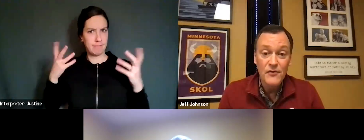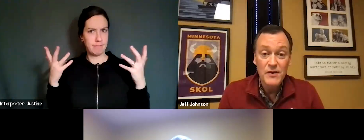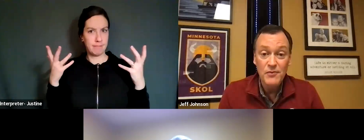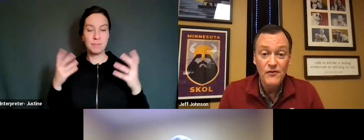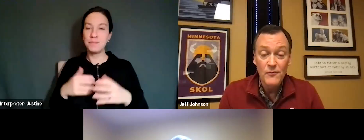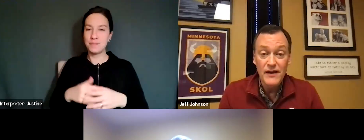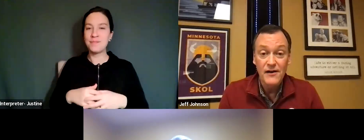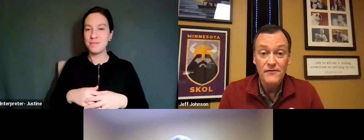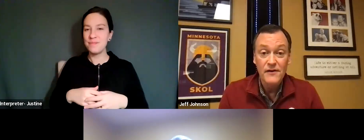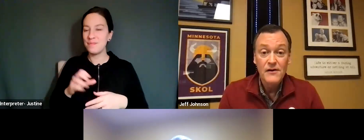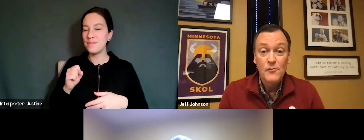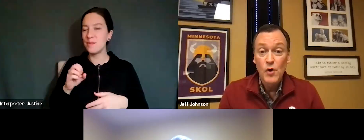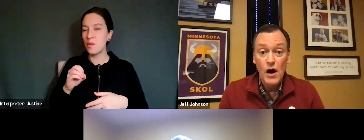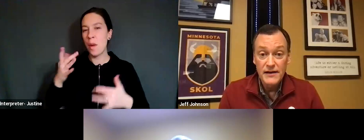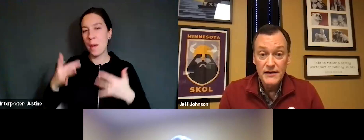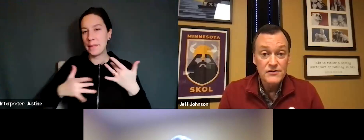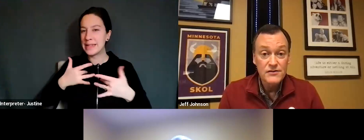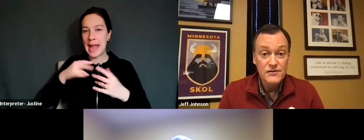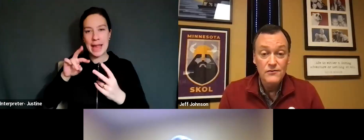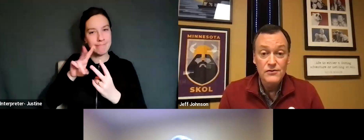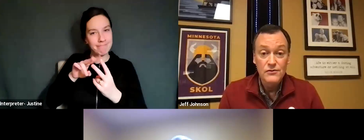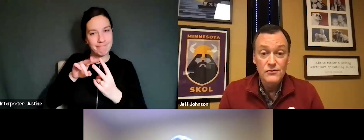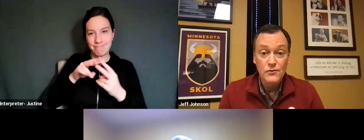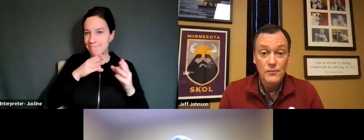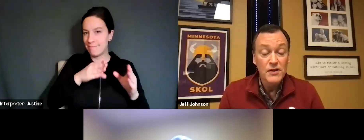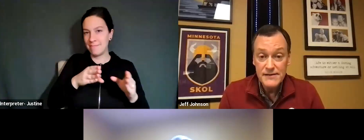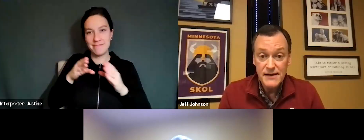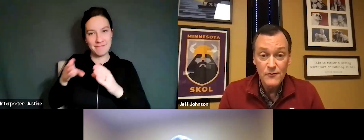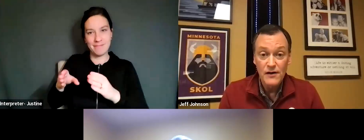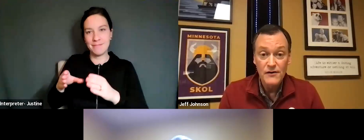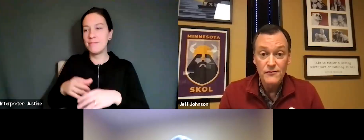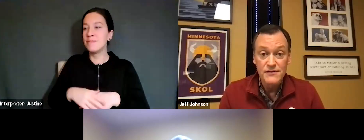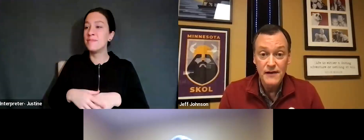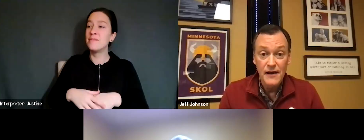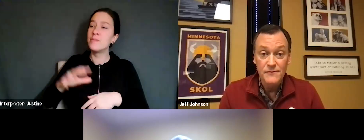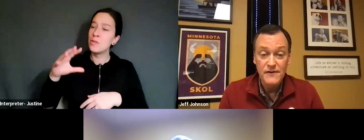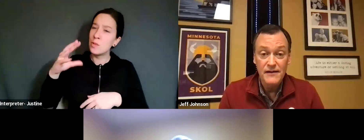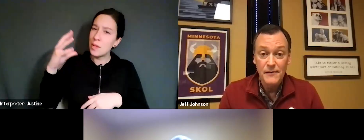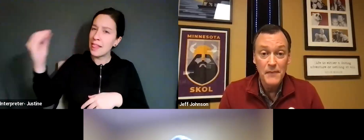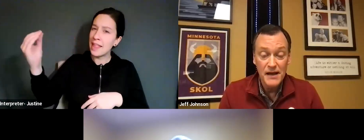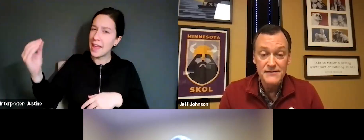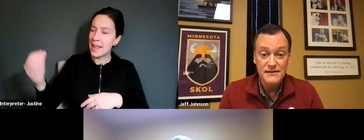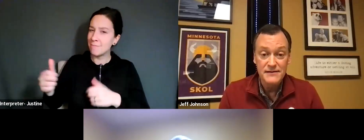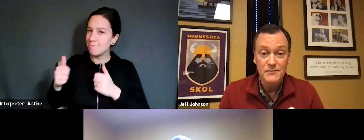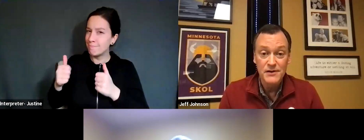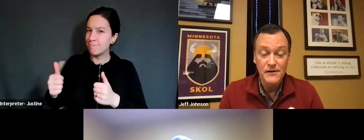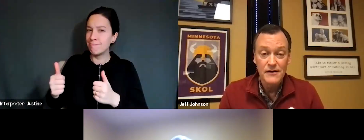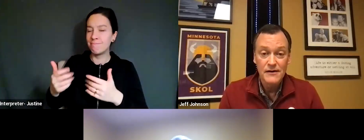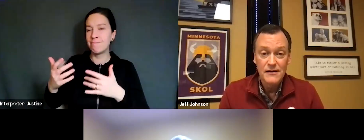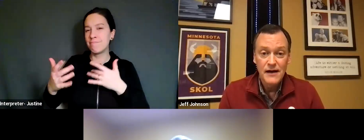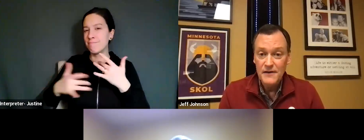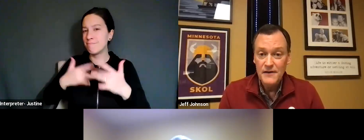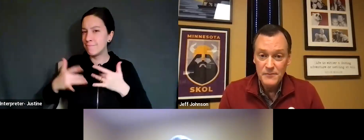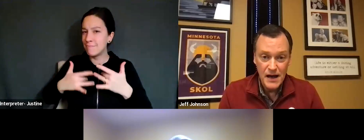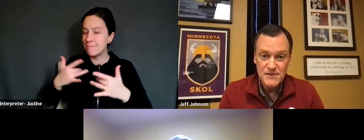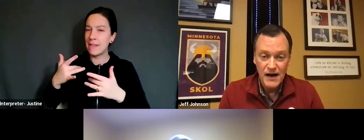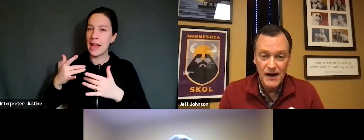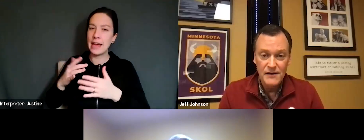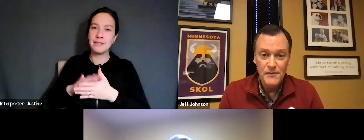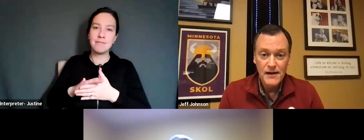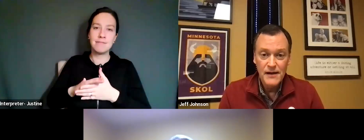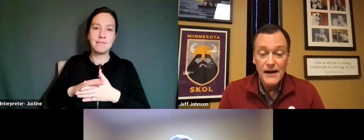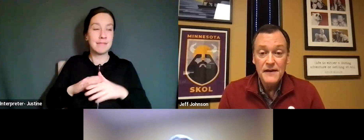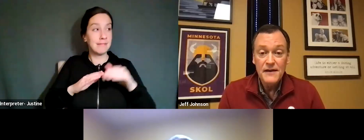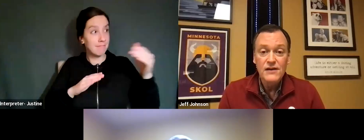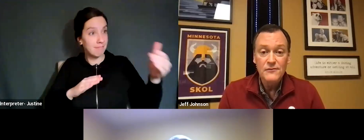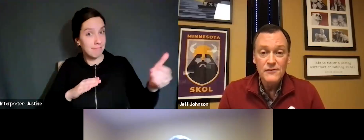excited about the people that we have brought in to replace anyone who has left. We've got an amazing team here, I think from top to